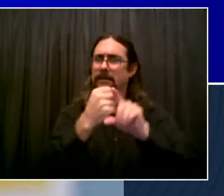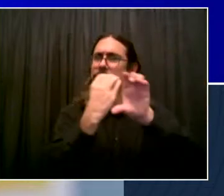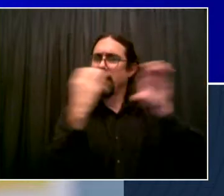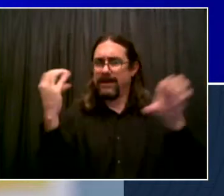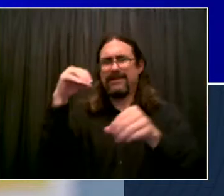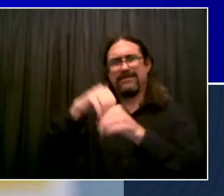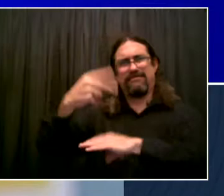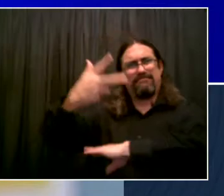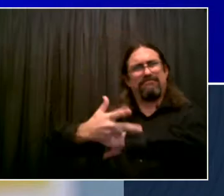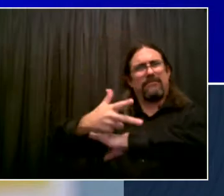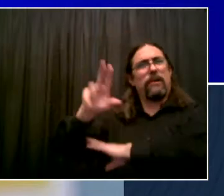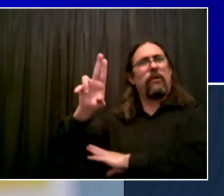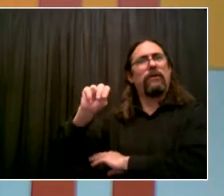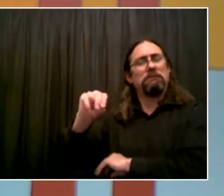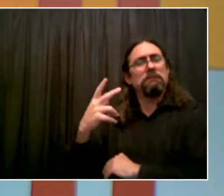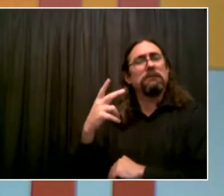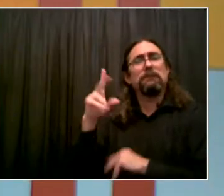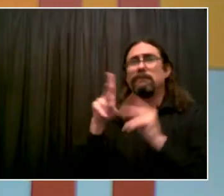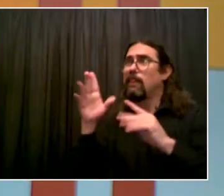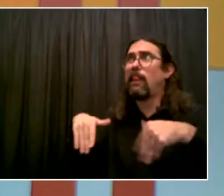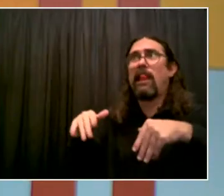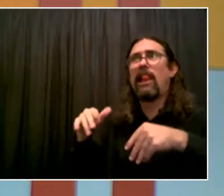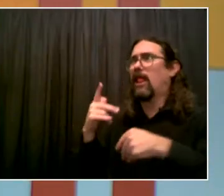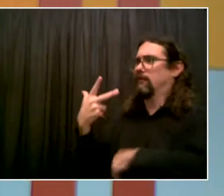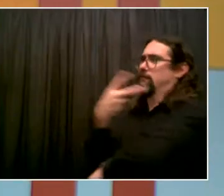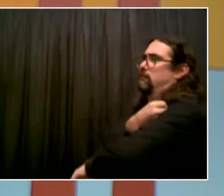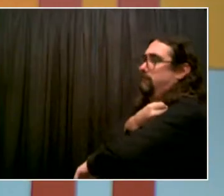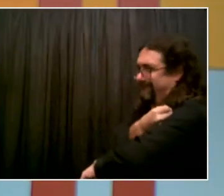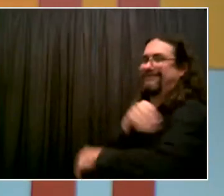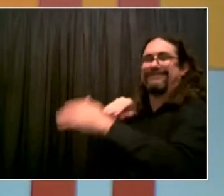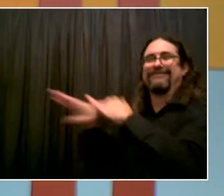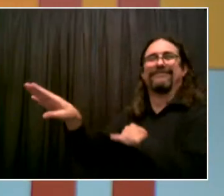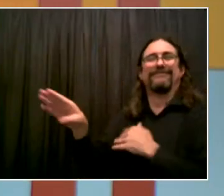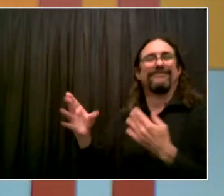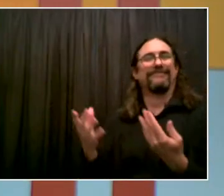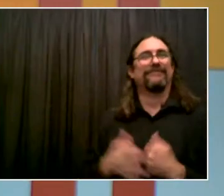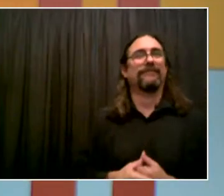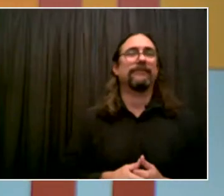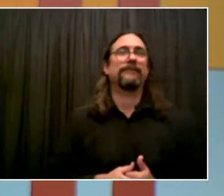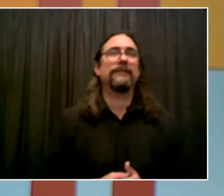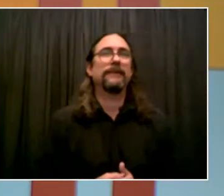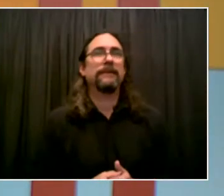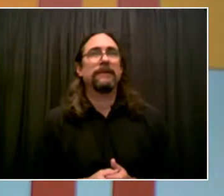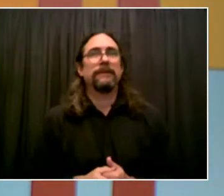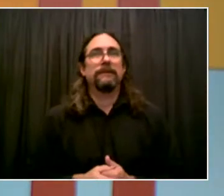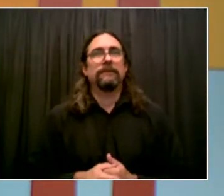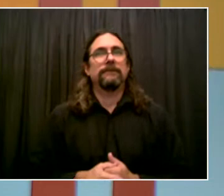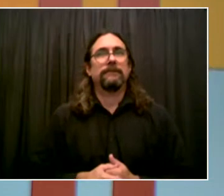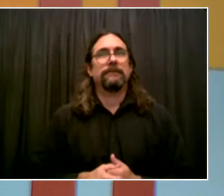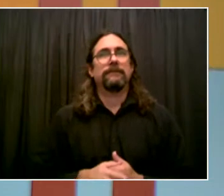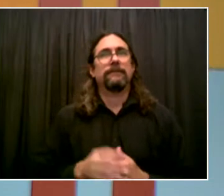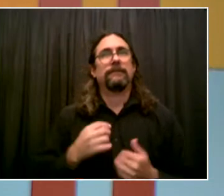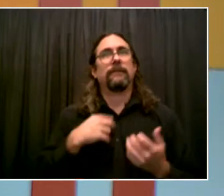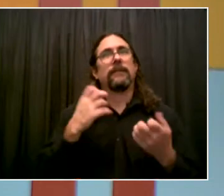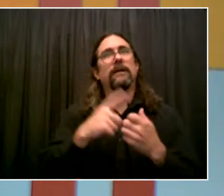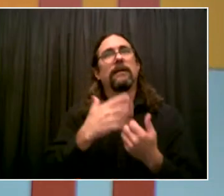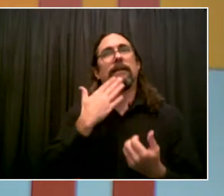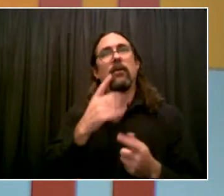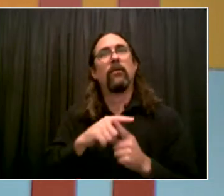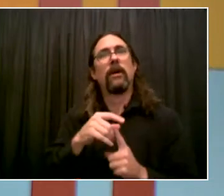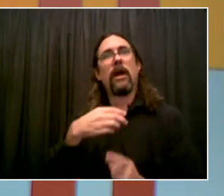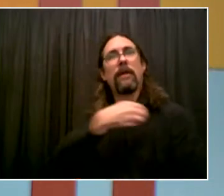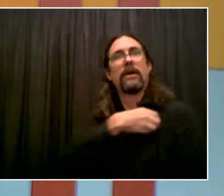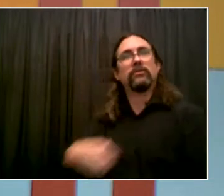States representative to the United Nations Ambassador Linda Thomas Greenfield, who's been leading the way. She's really been a powerful